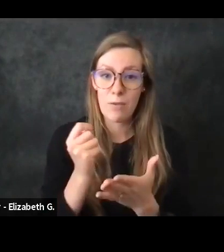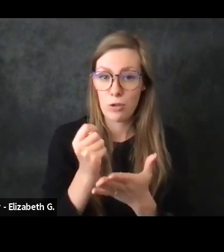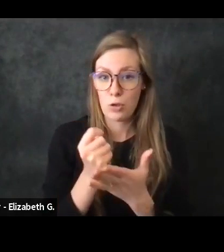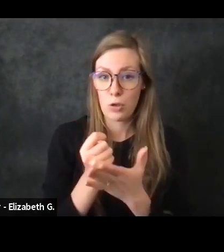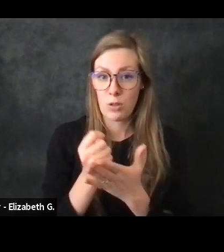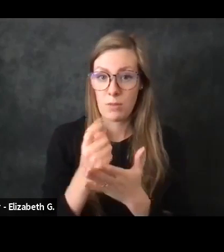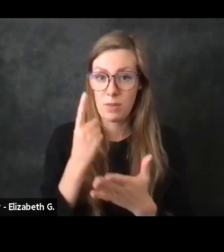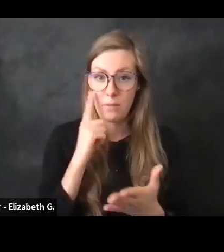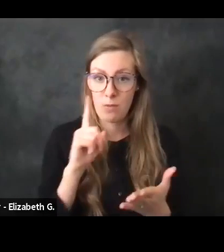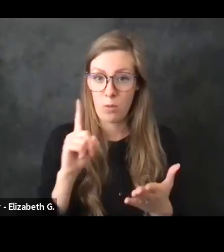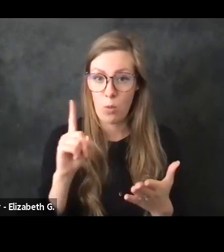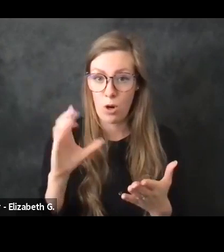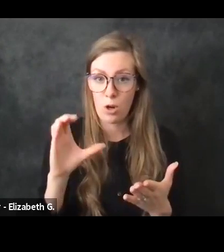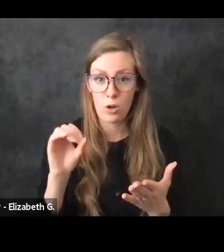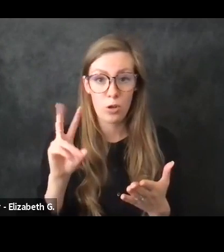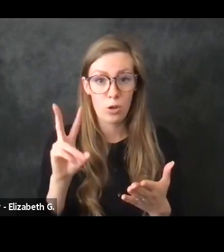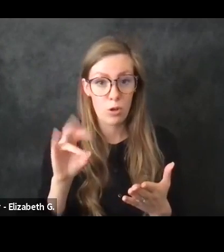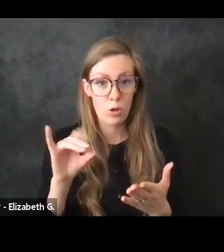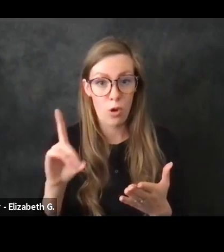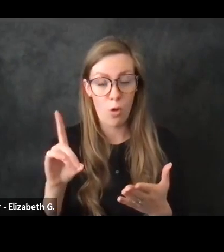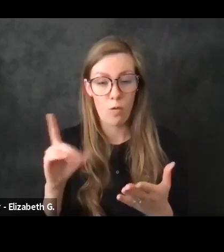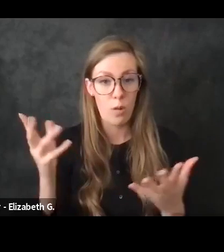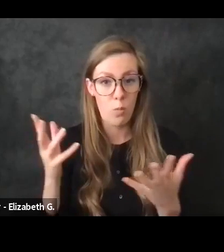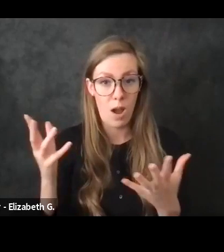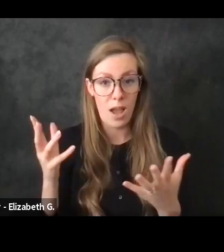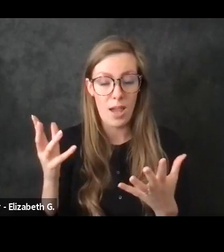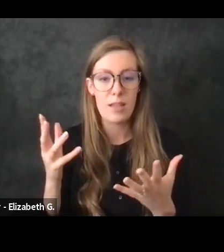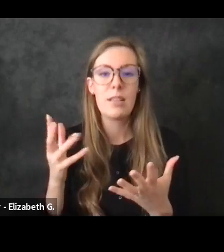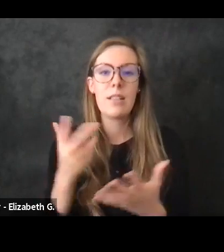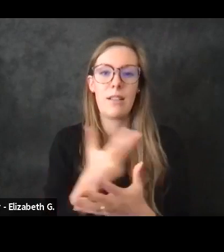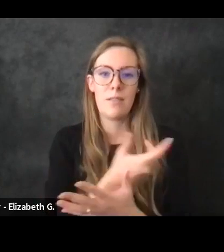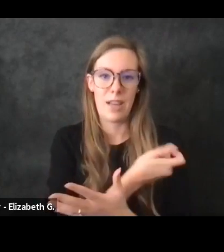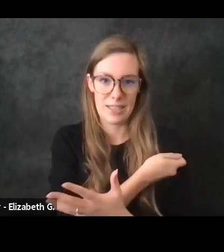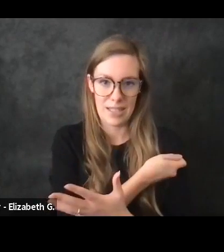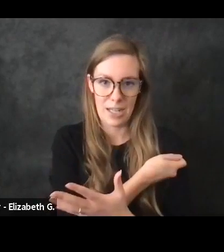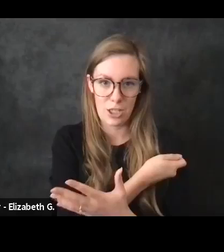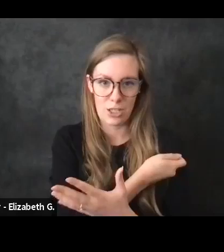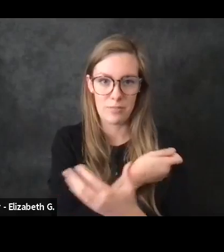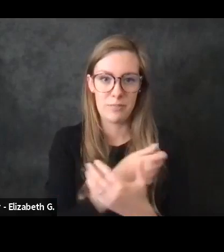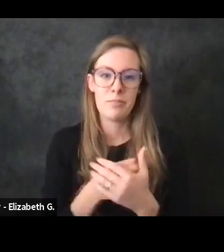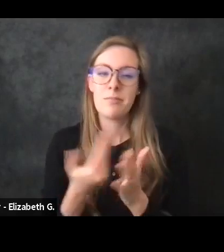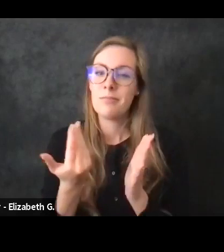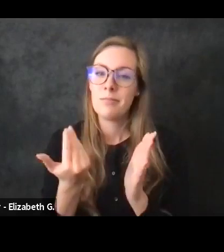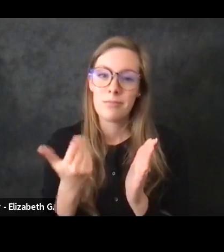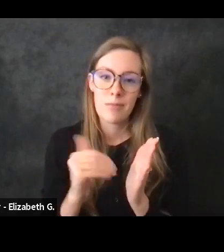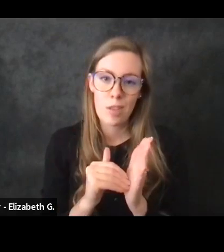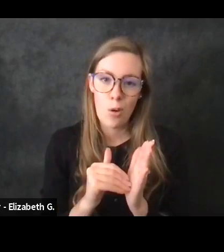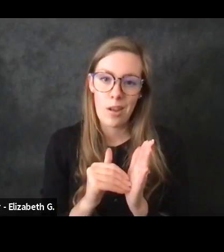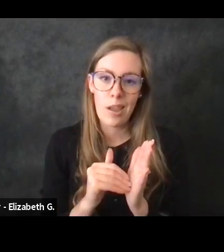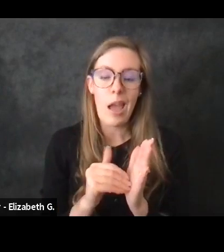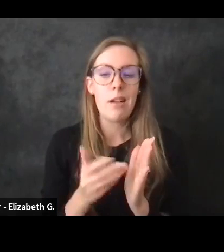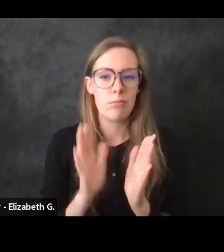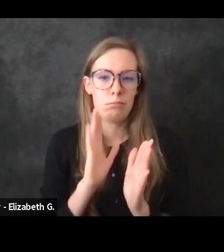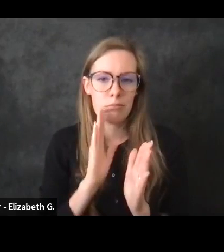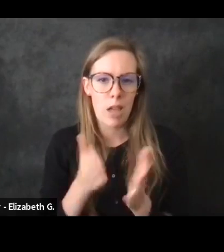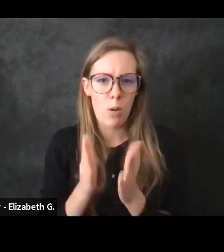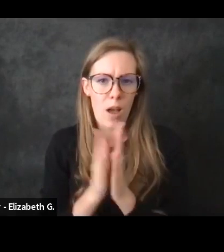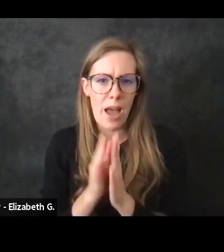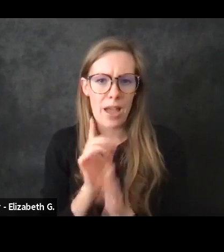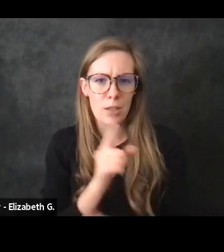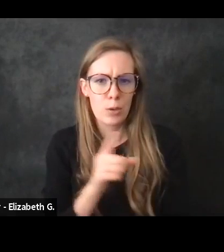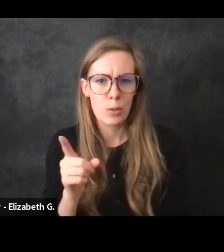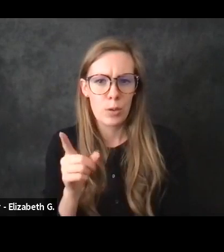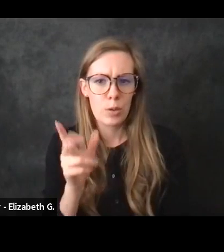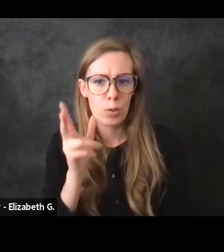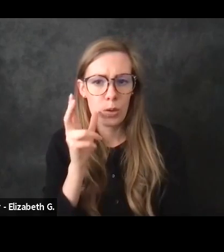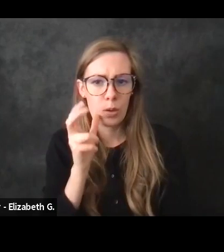COVID, and that treatment is vaccination. So again, I would just ask those of you who are listening to